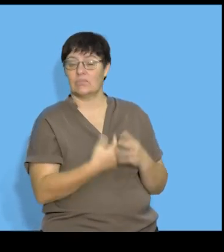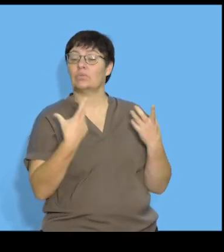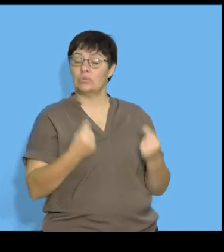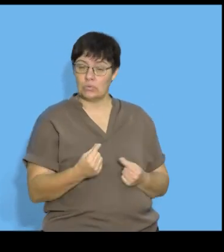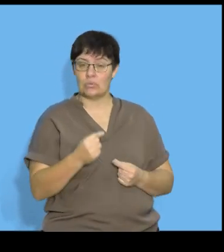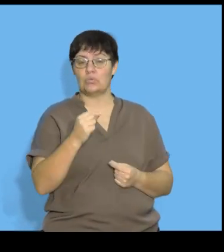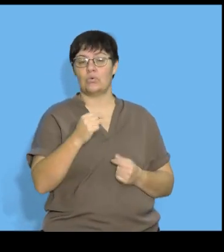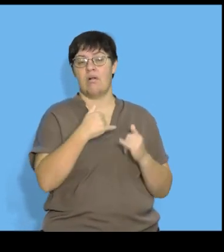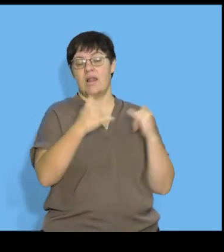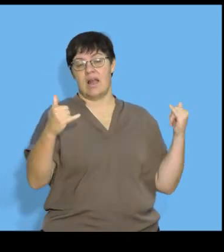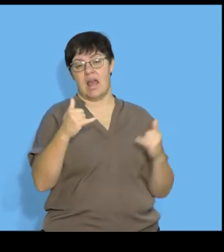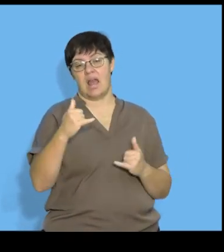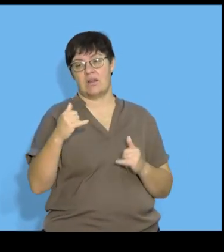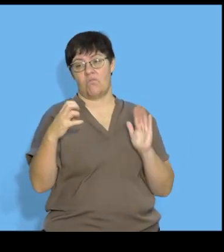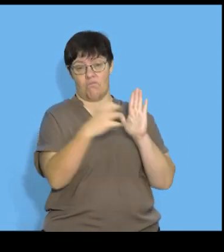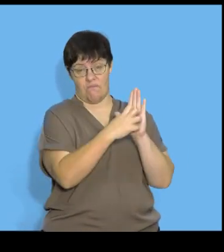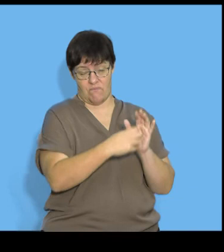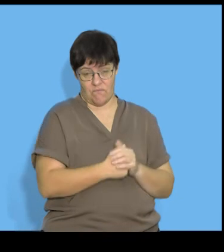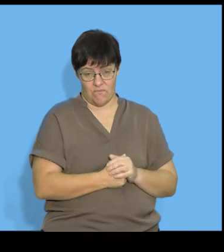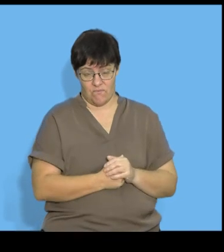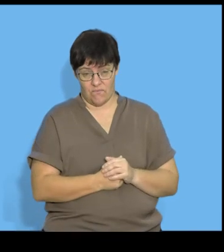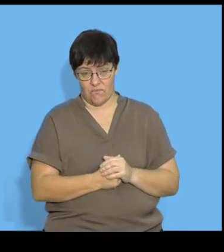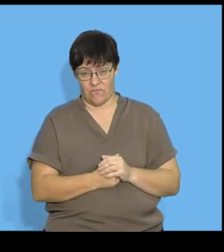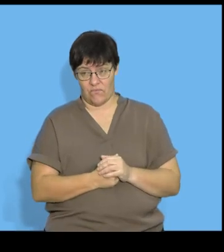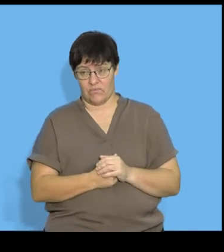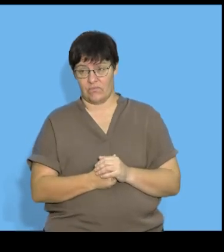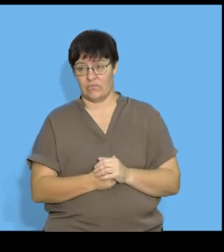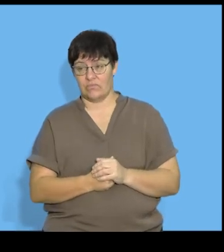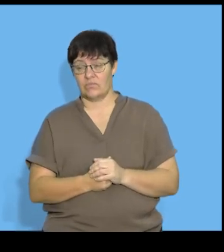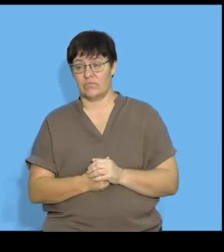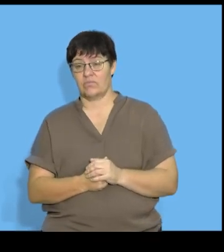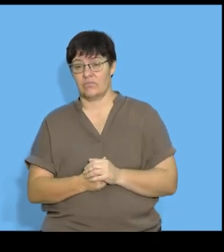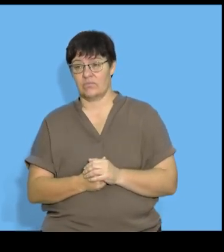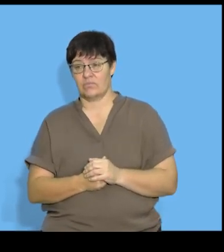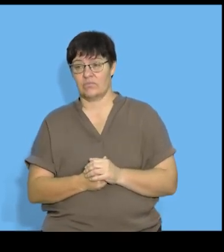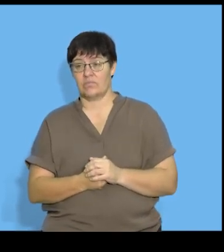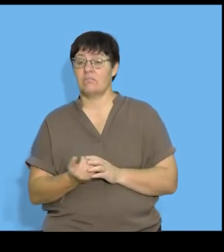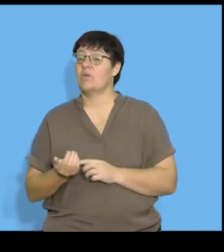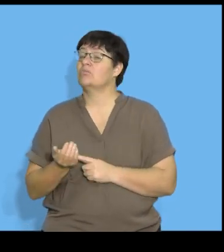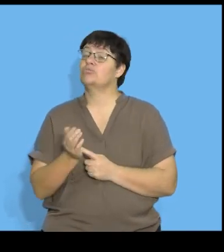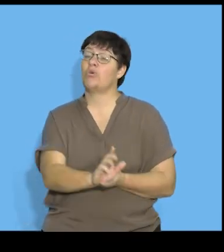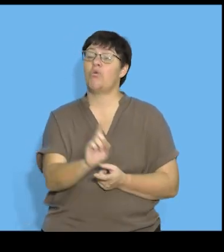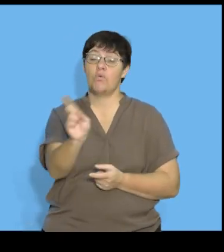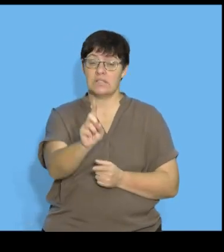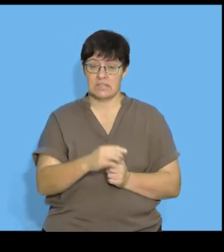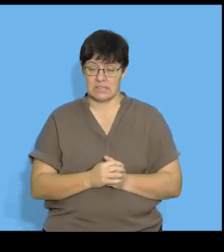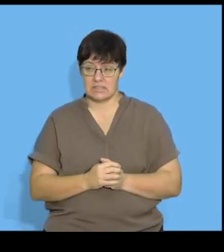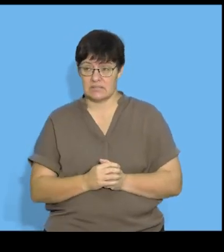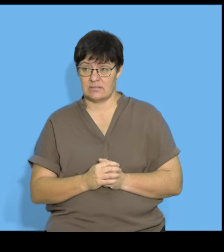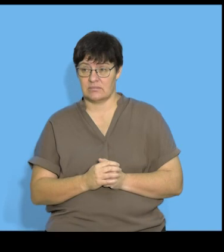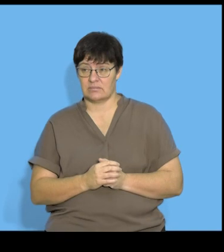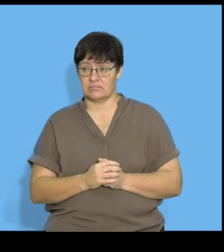line graph, and what are my 2 variables? Showing the